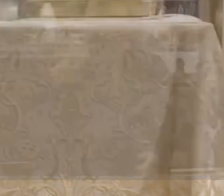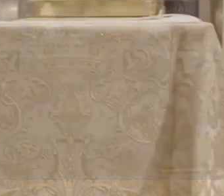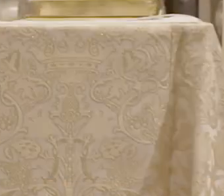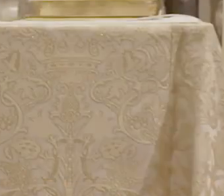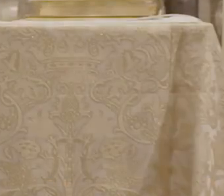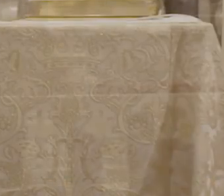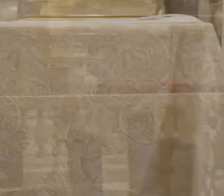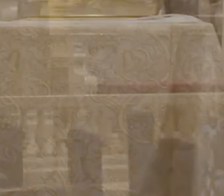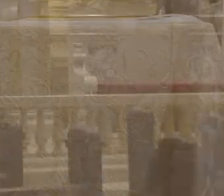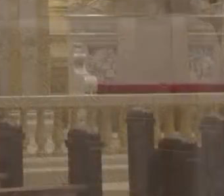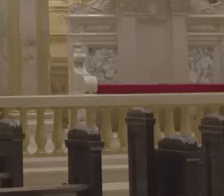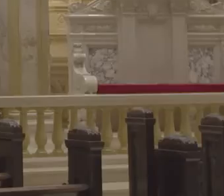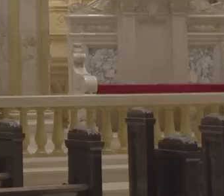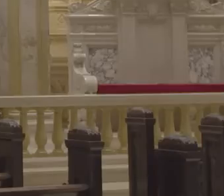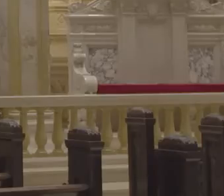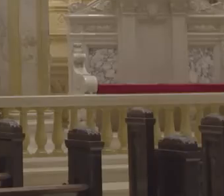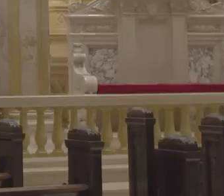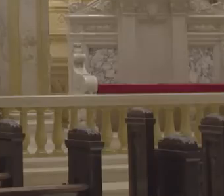Amen.